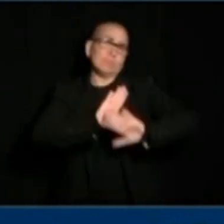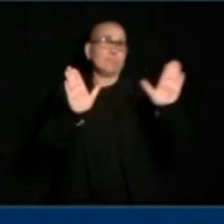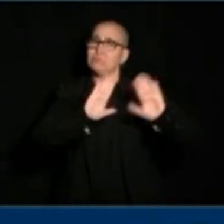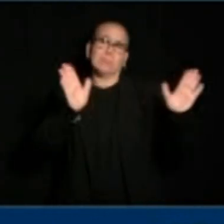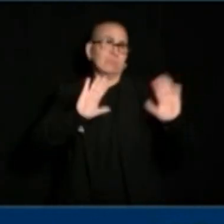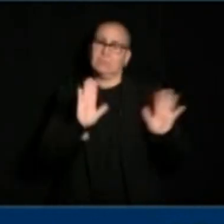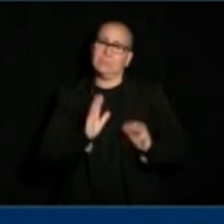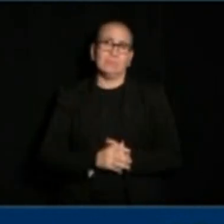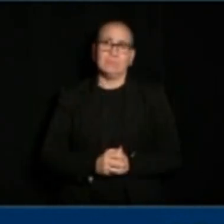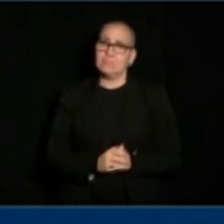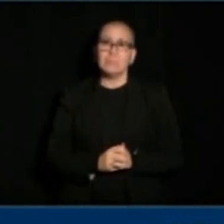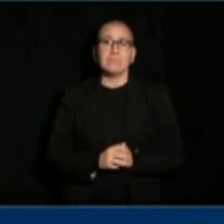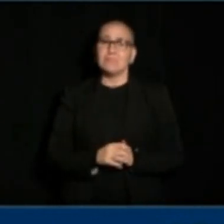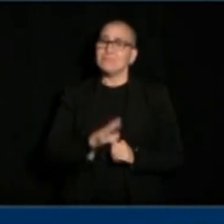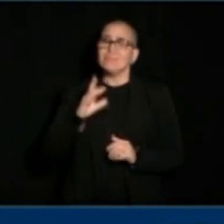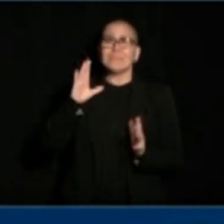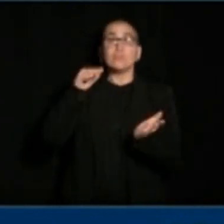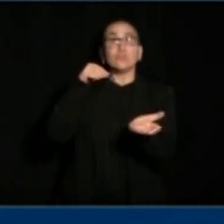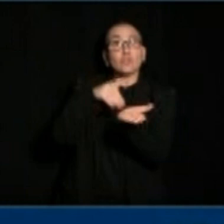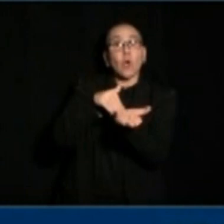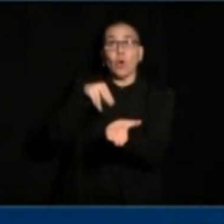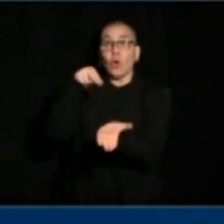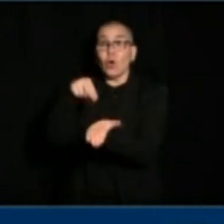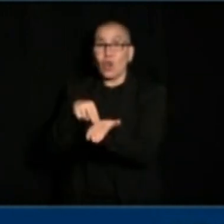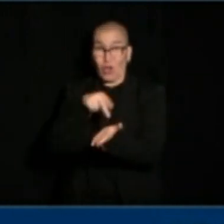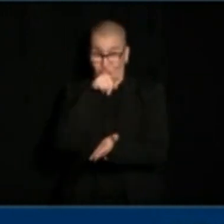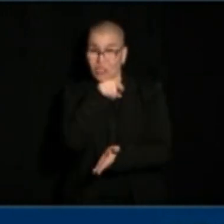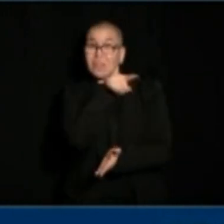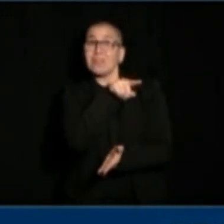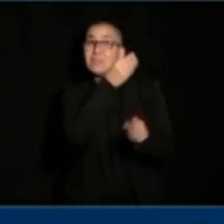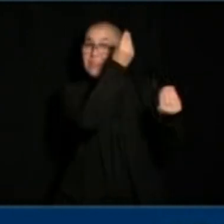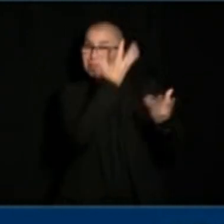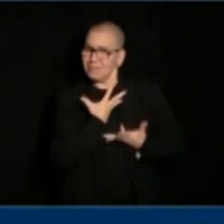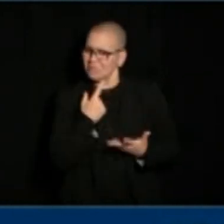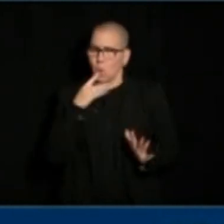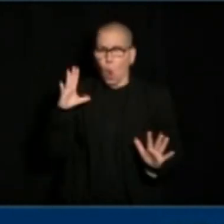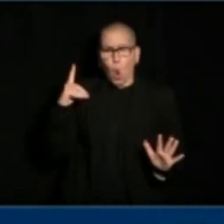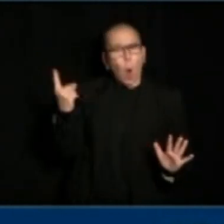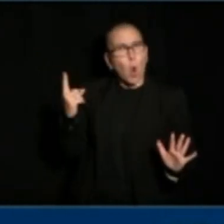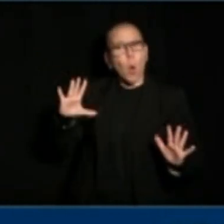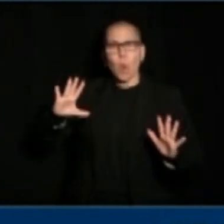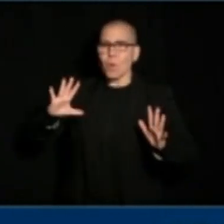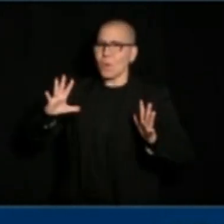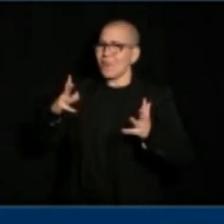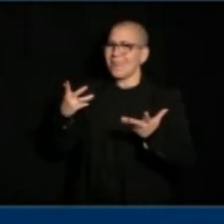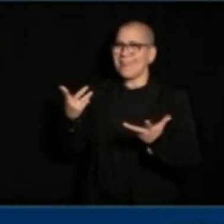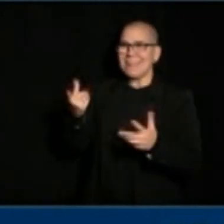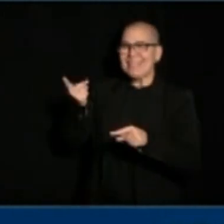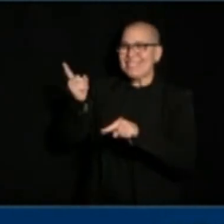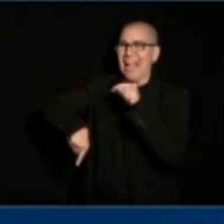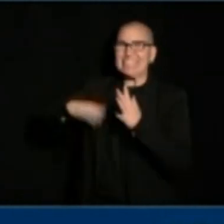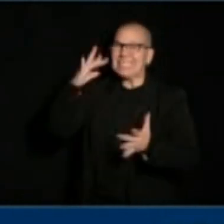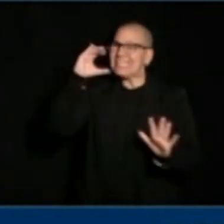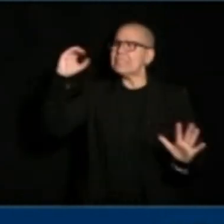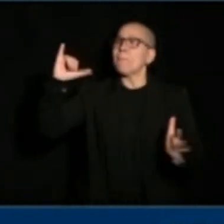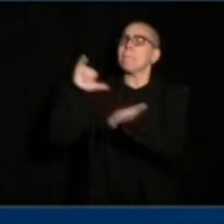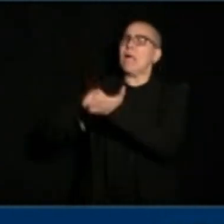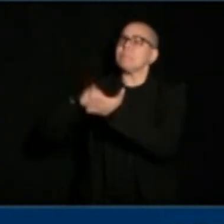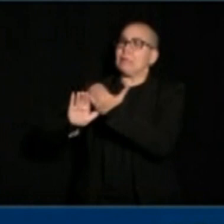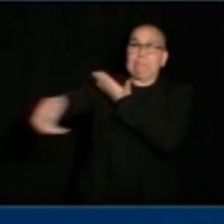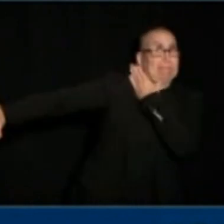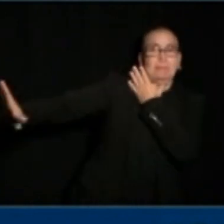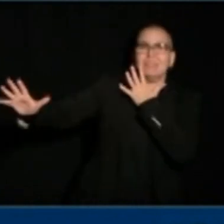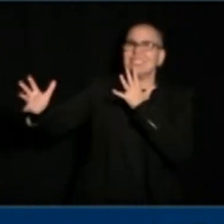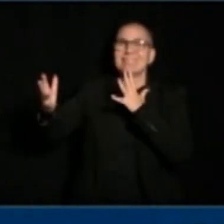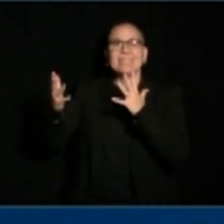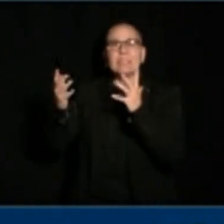healthcare professionals, it's almost virtually impossible to reduce the chance to zero, but you can make things less risky, and that's